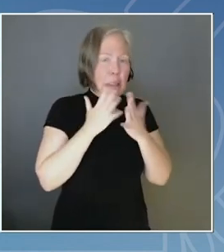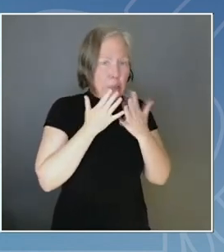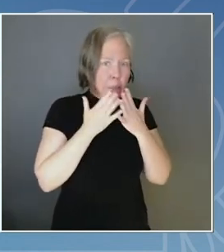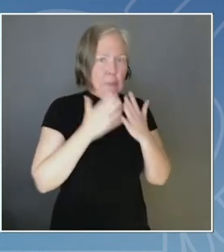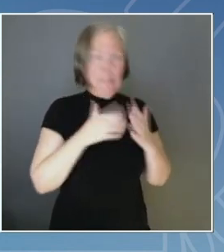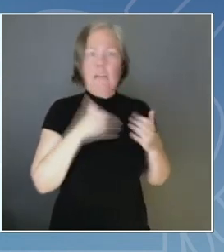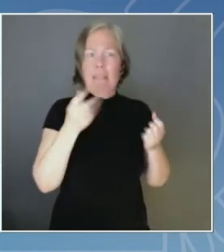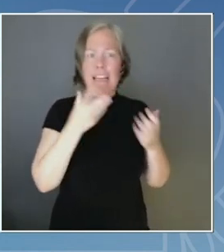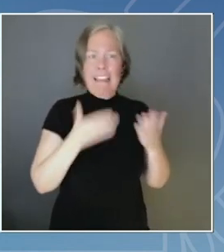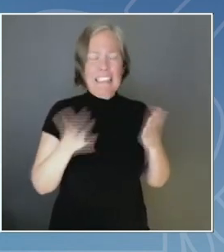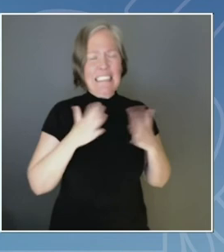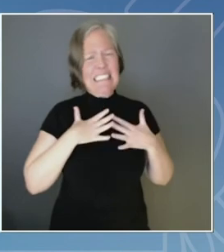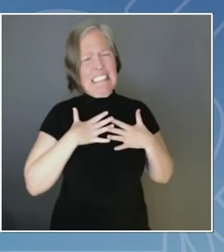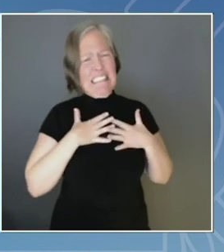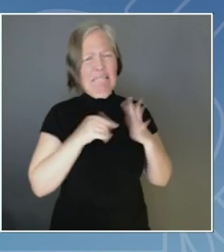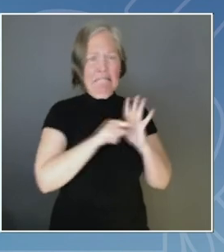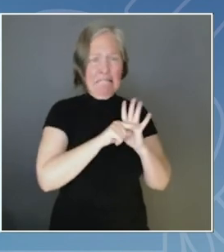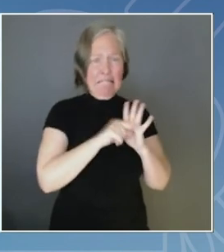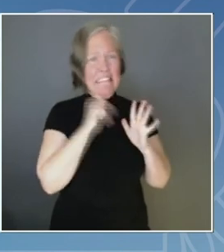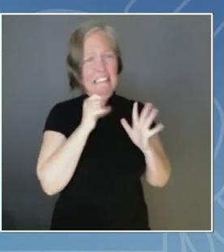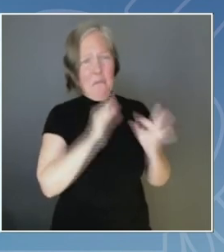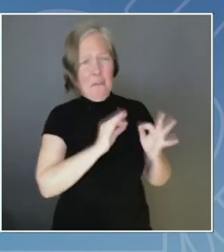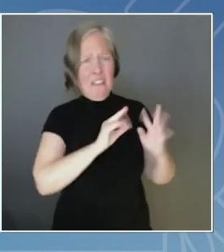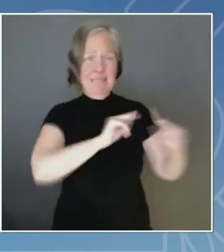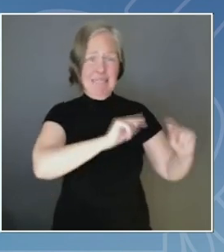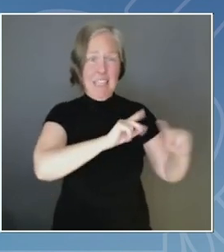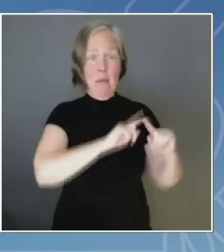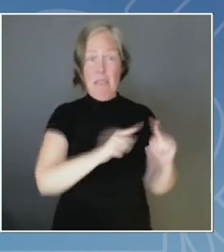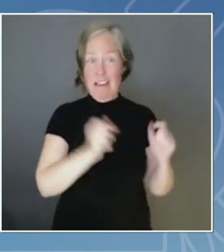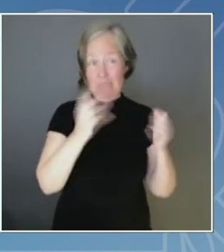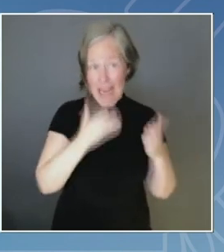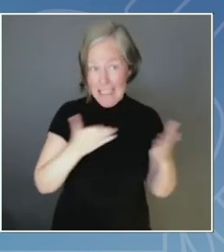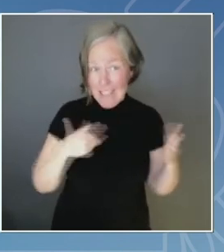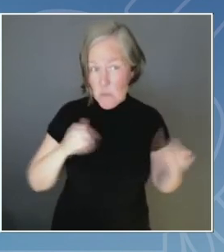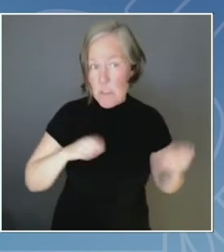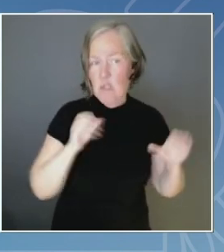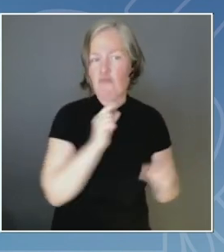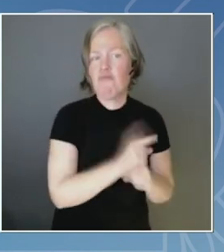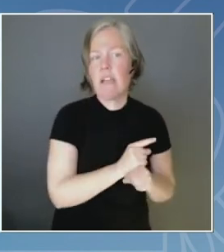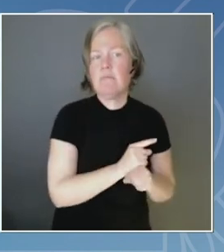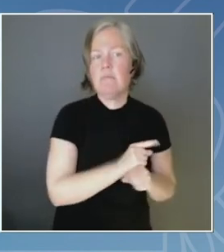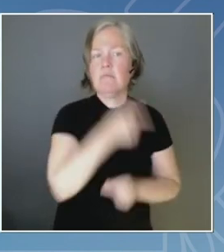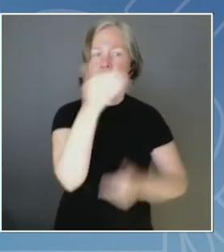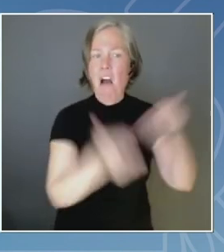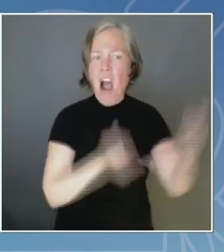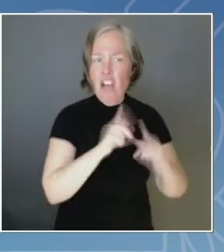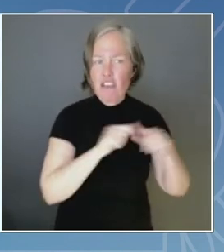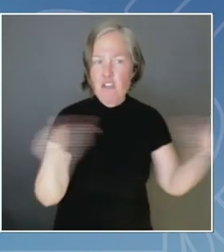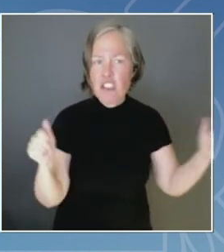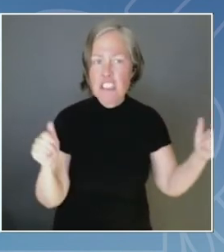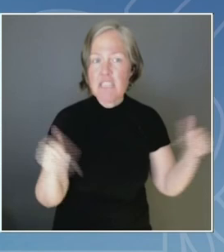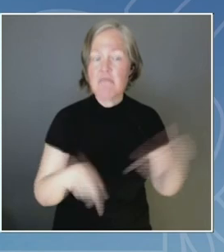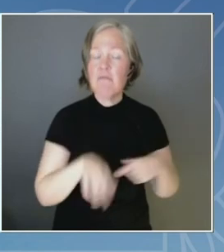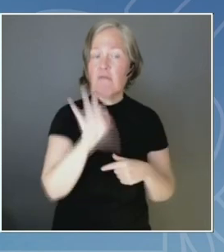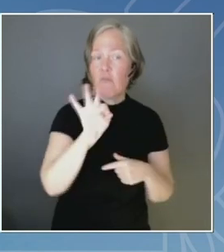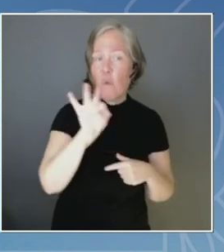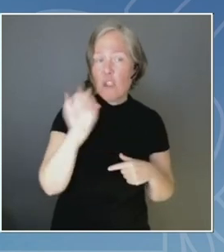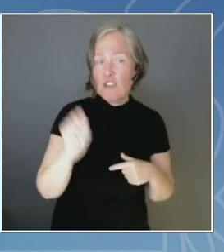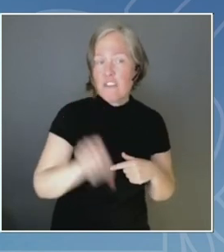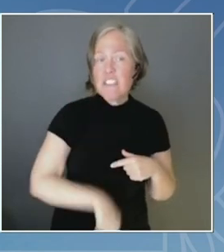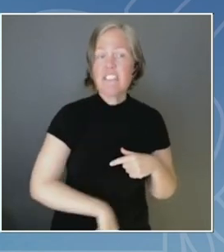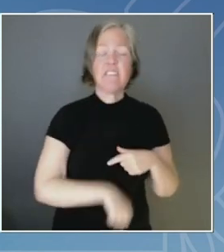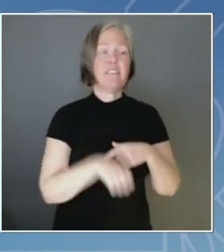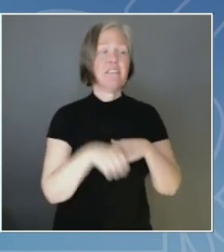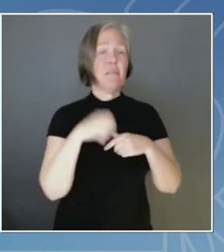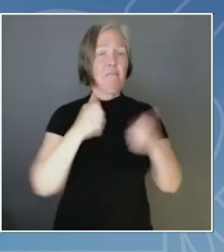think diversity and inclusion, particularly in our hiring, in the Foreign Service, in the military, in government service,